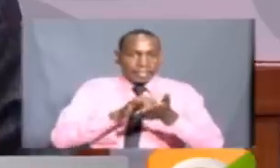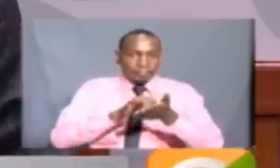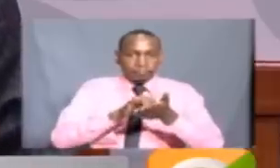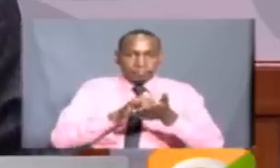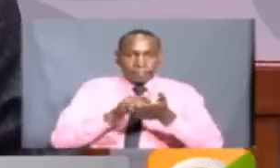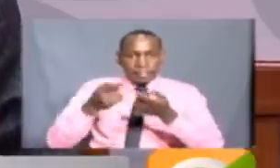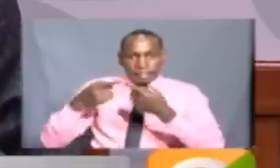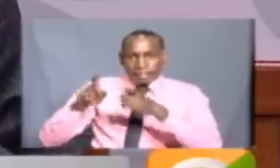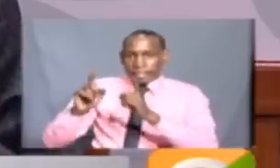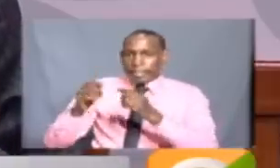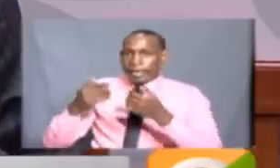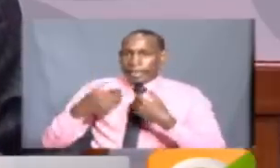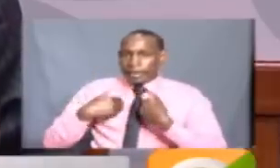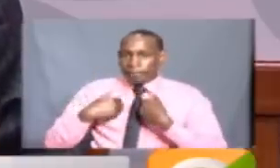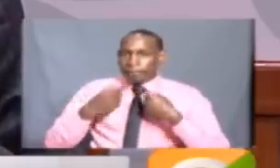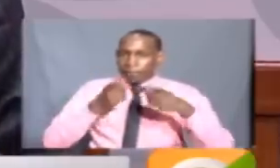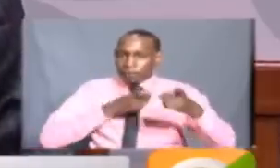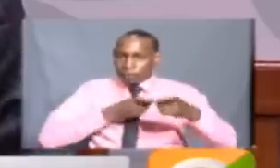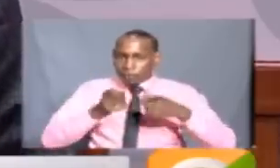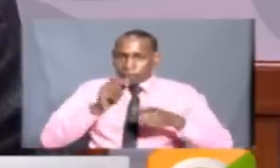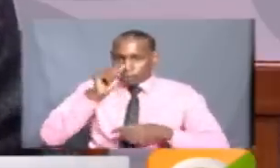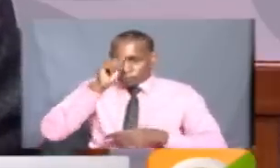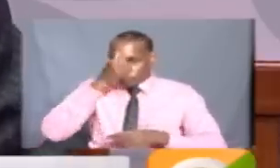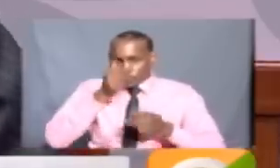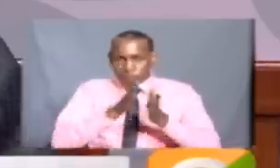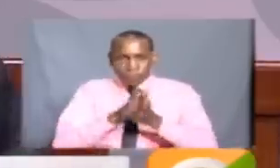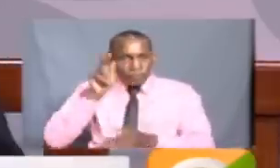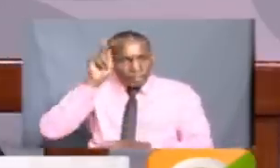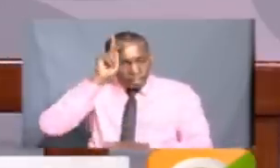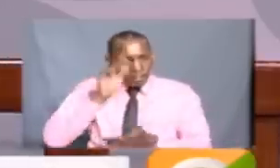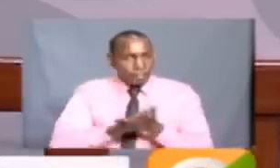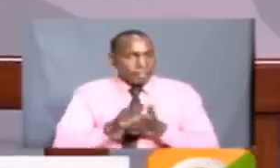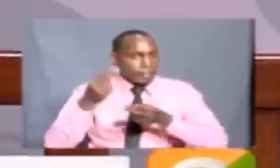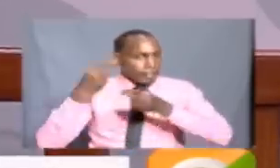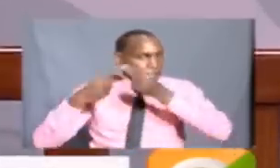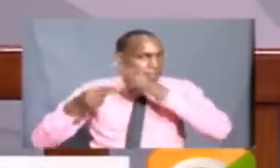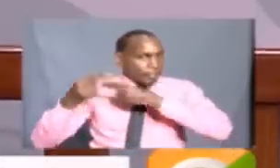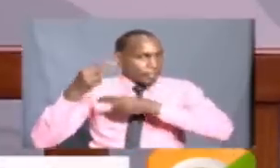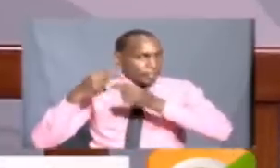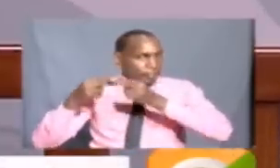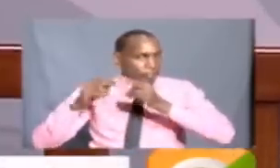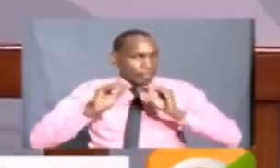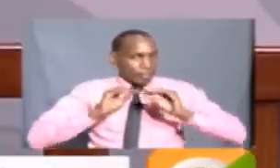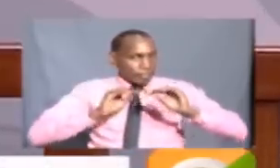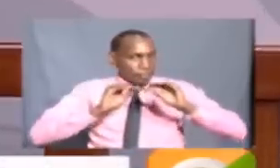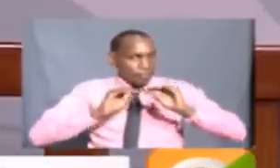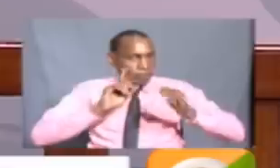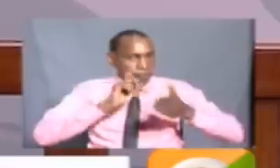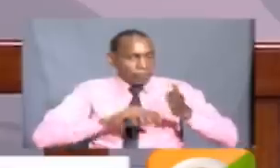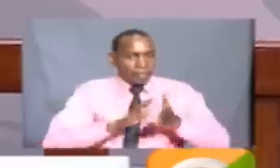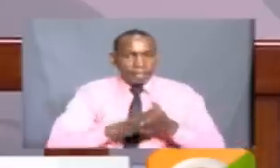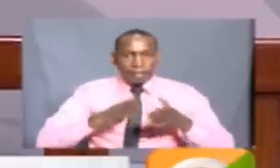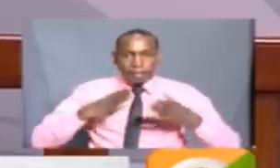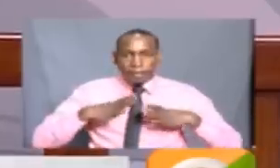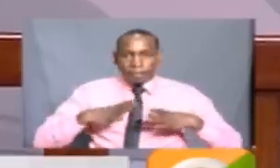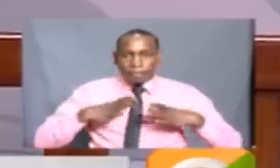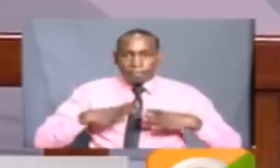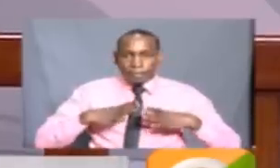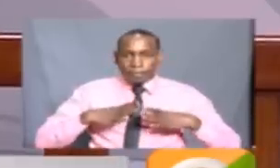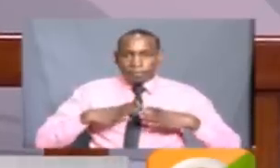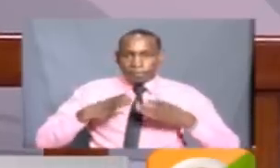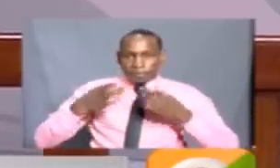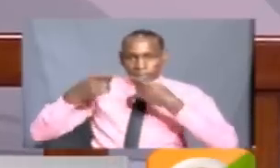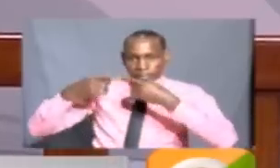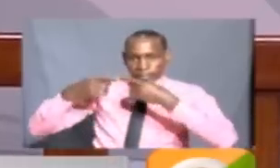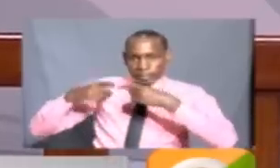messiahs, that they have the monopoly of wisdom and knowledge. And history has taught us one thing. That those who arrogate to themselves